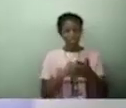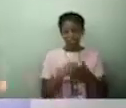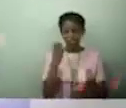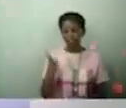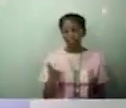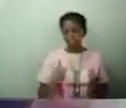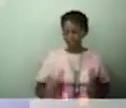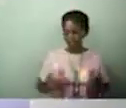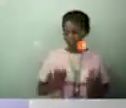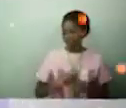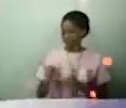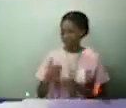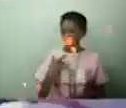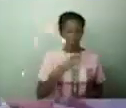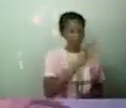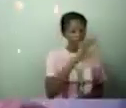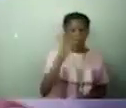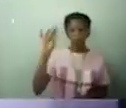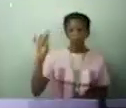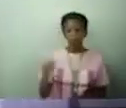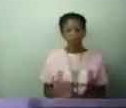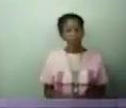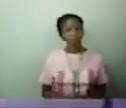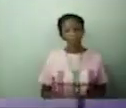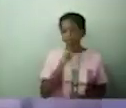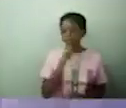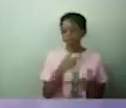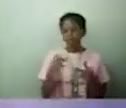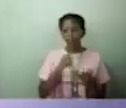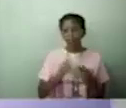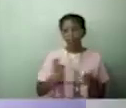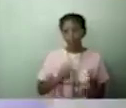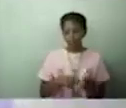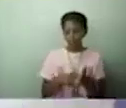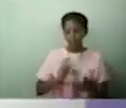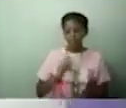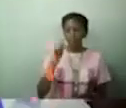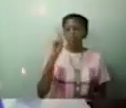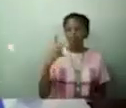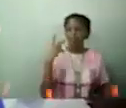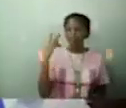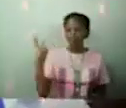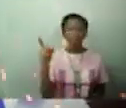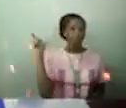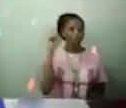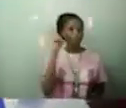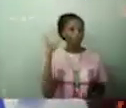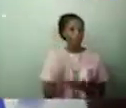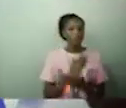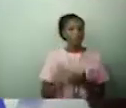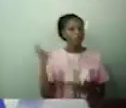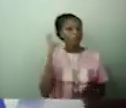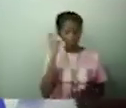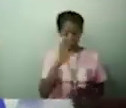lifestyles, choices that are sold to us on the TV, that is dictating how we should live our lives and the